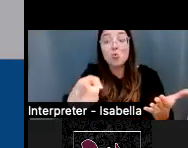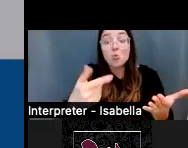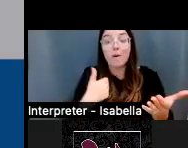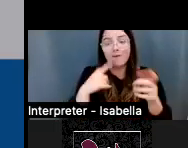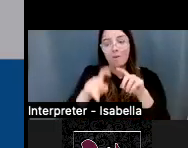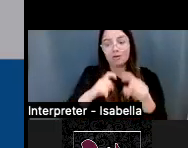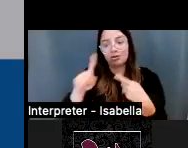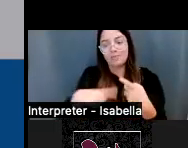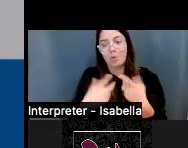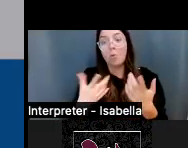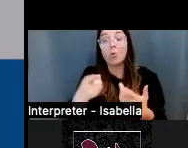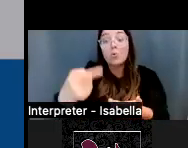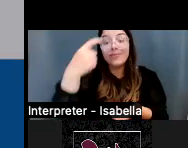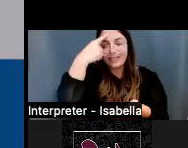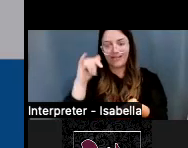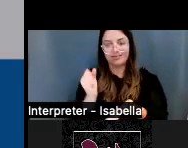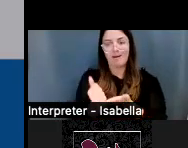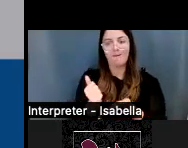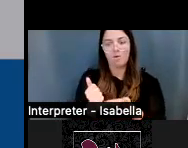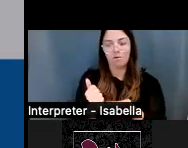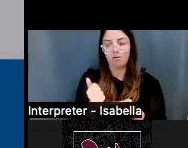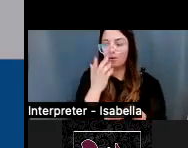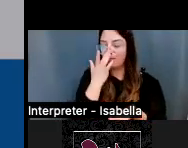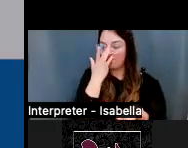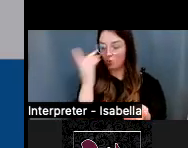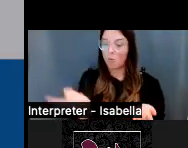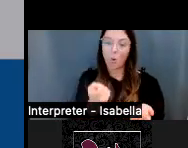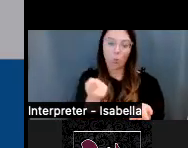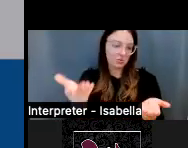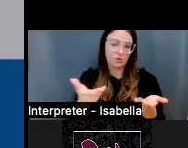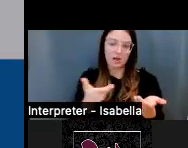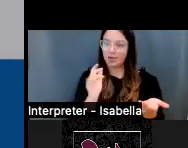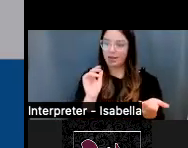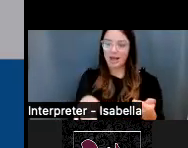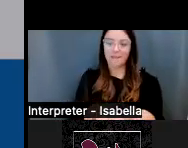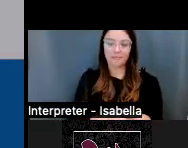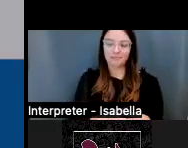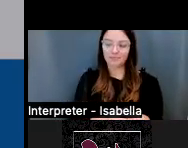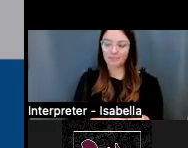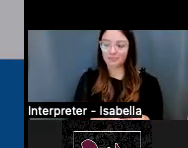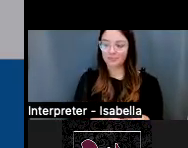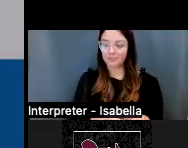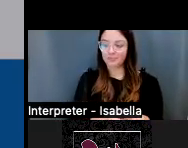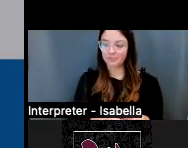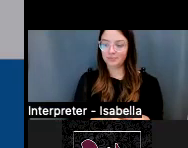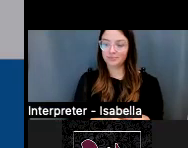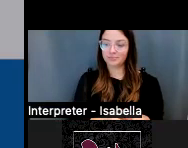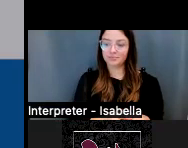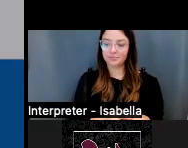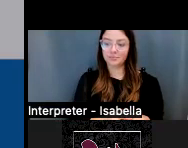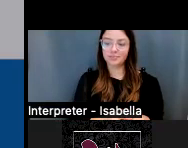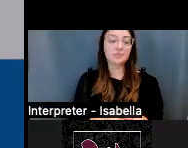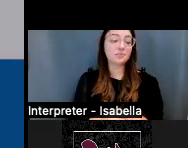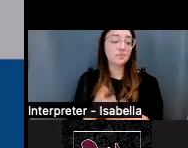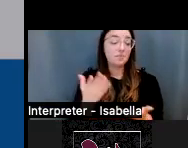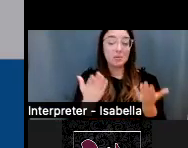helpful. So we are always welcoming feedback. If there's certain topics that you think would be helpful to have a fact